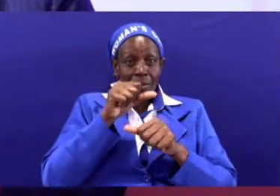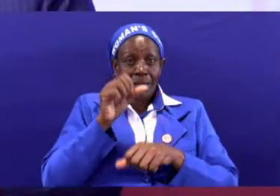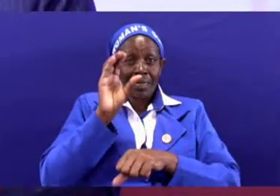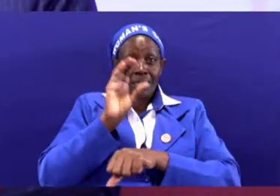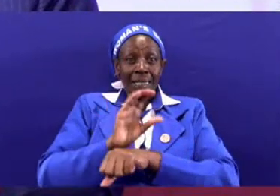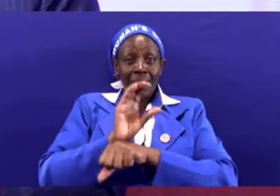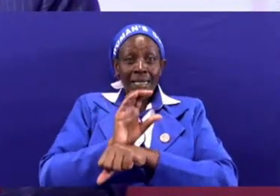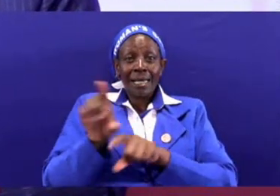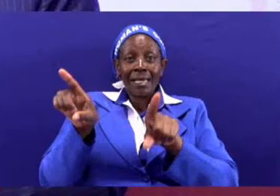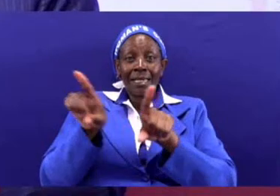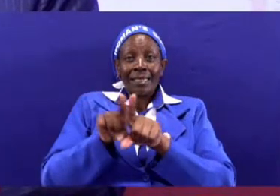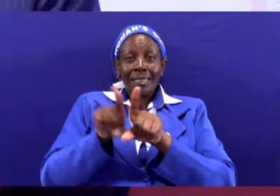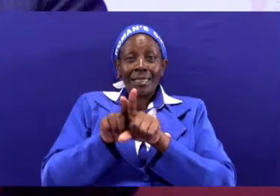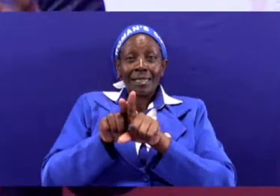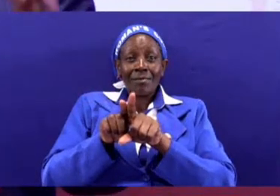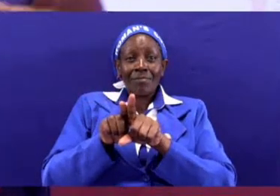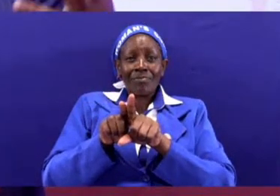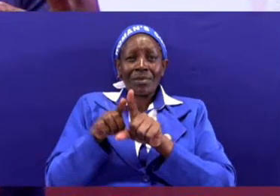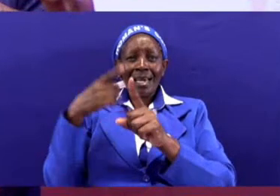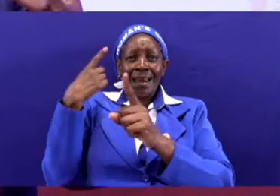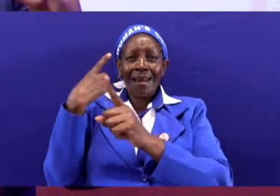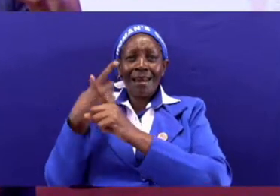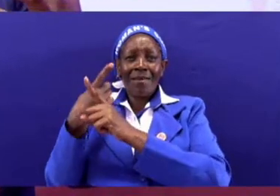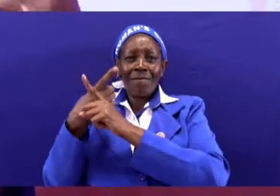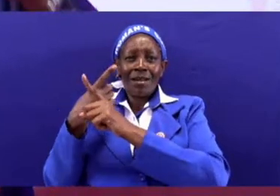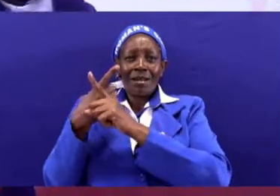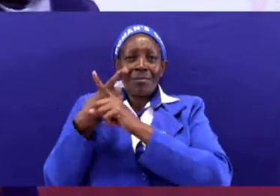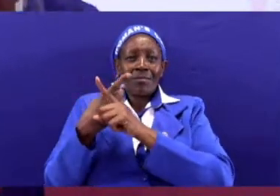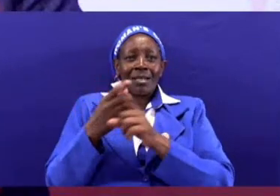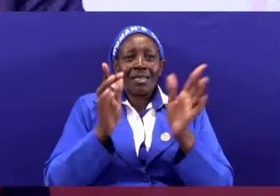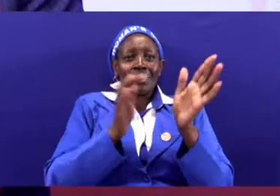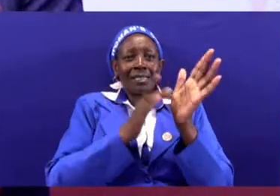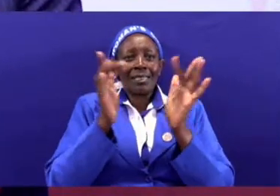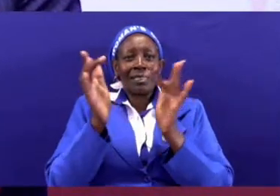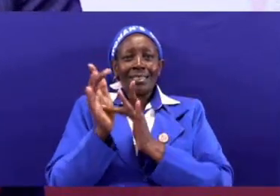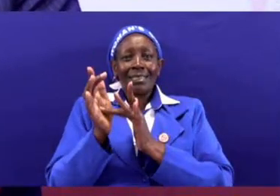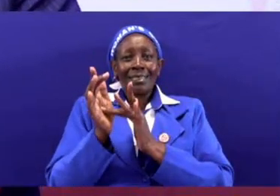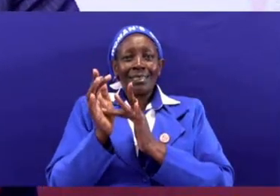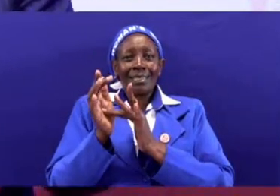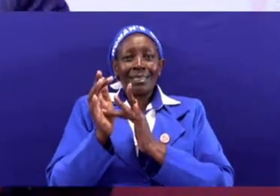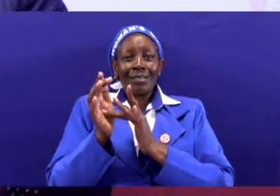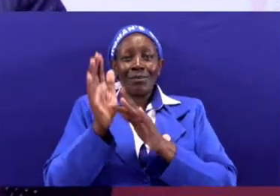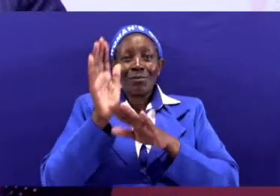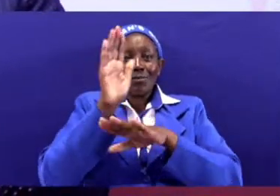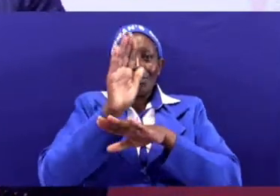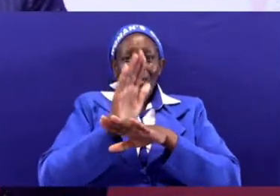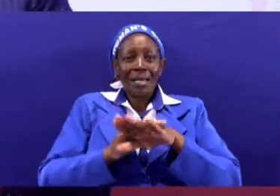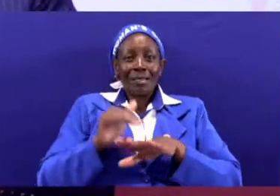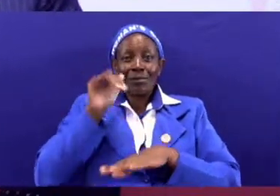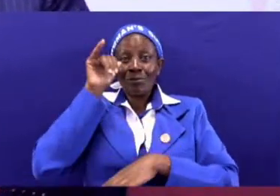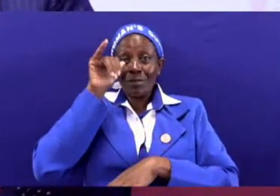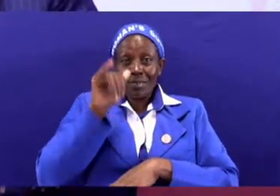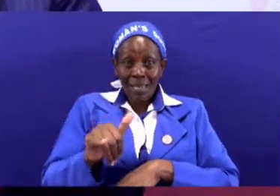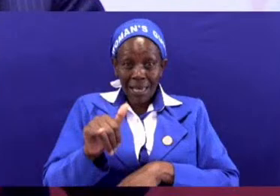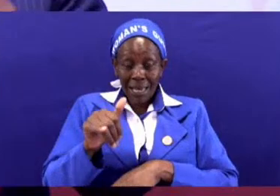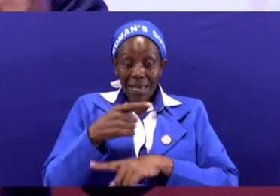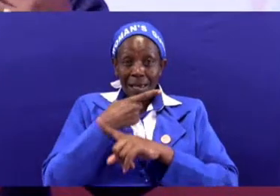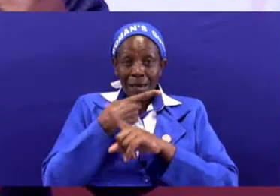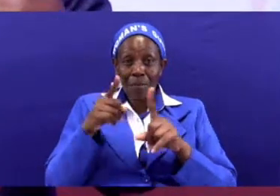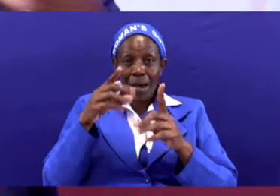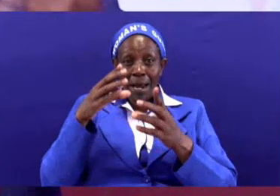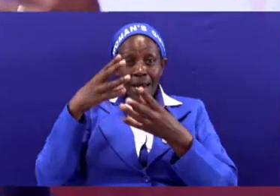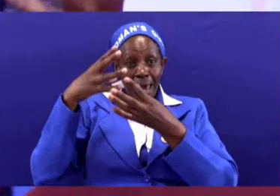model of church. After all, Jesus has called us not to stay, but to go.